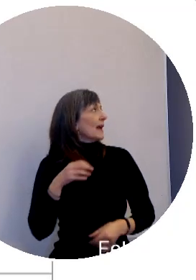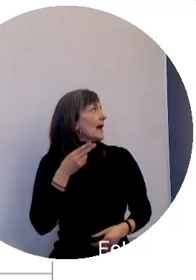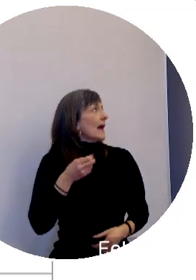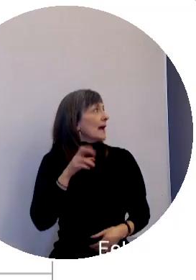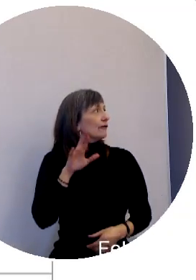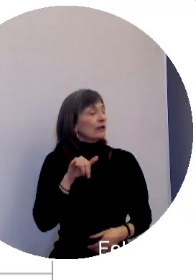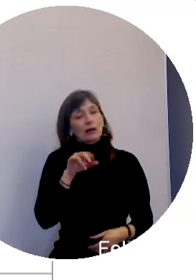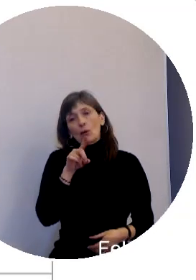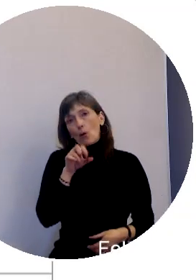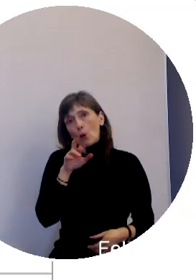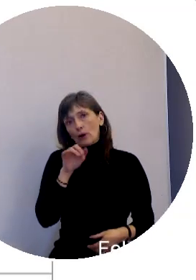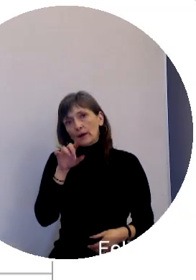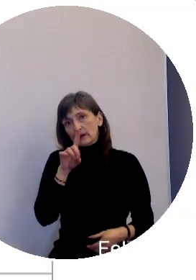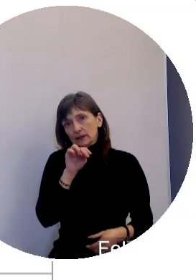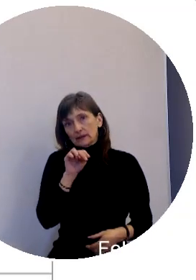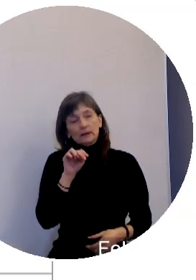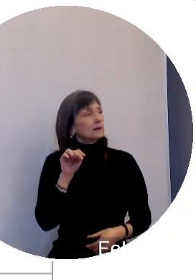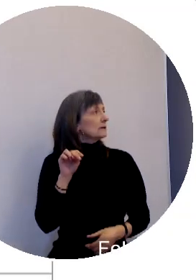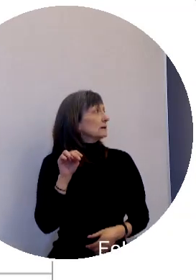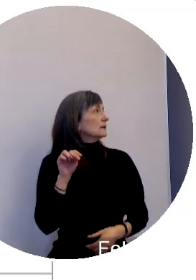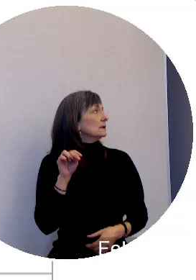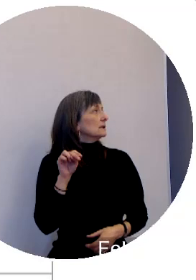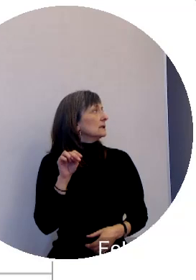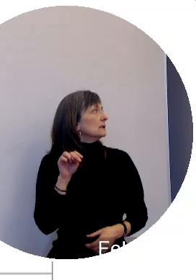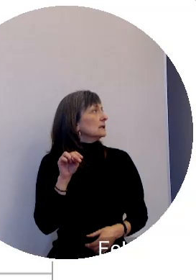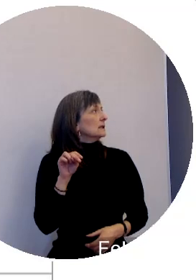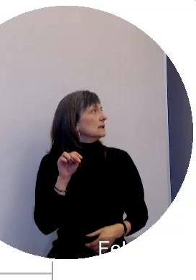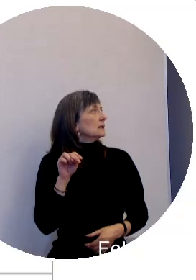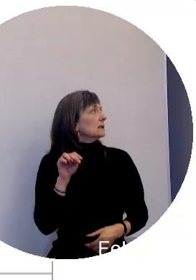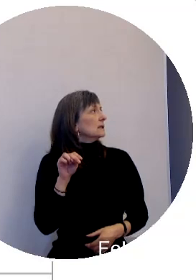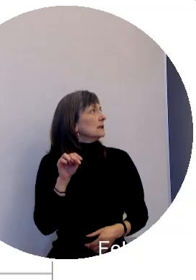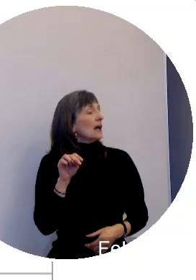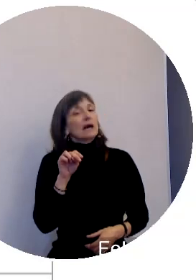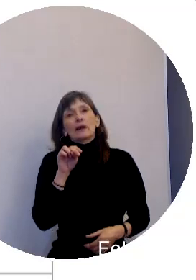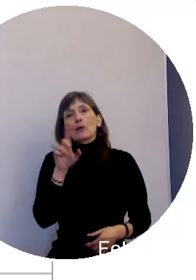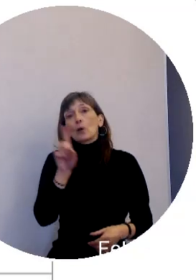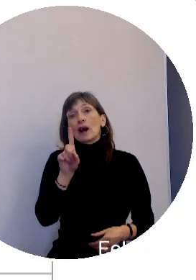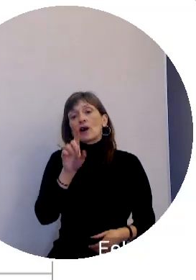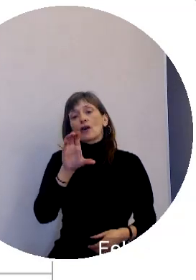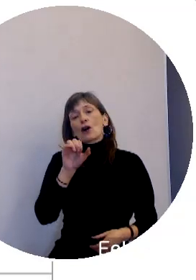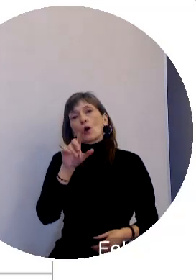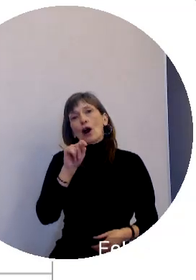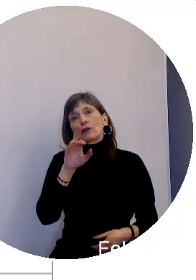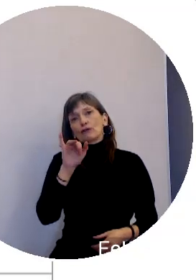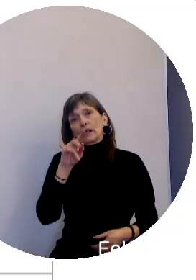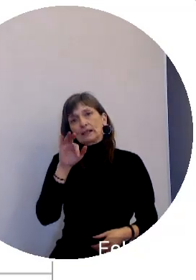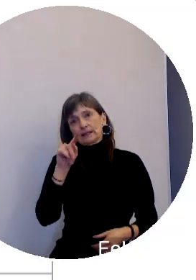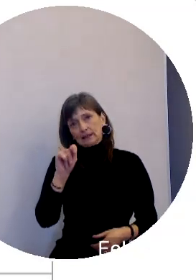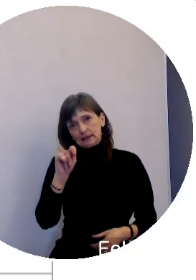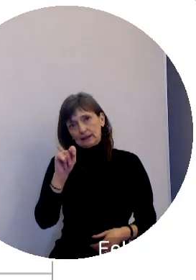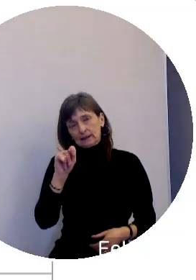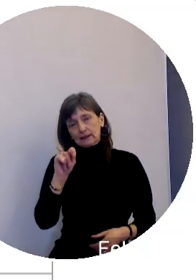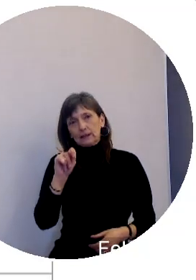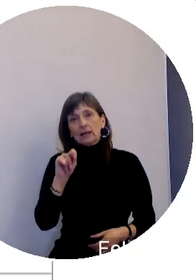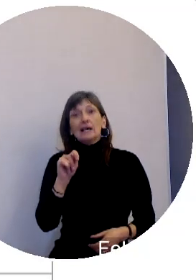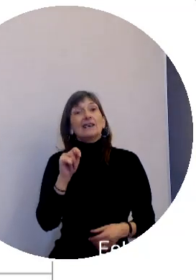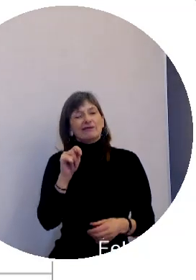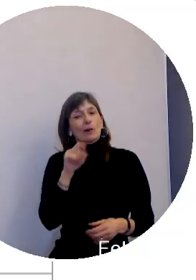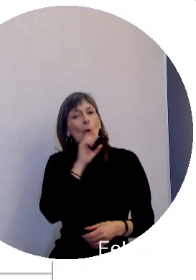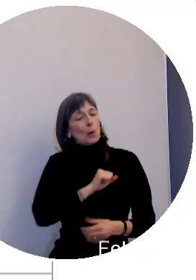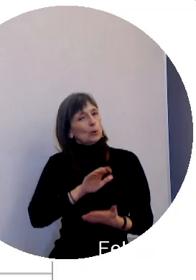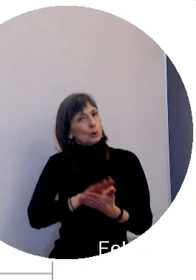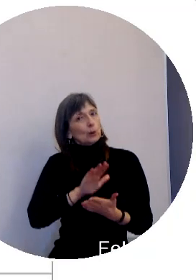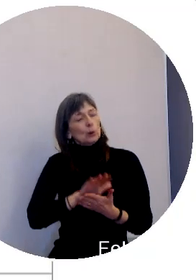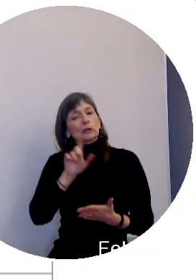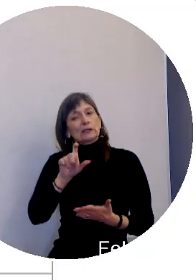Gordon Academy is in Cartwright, and the existing school is in need of a